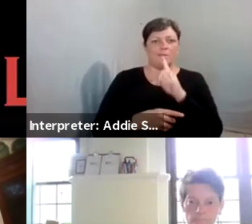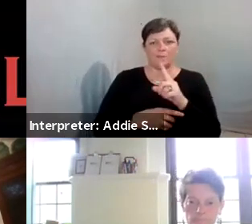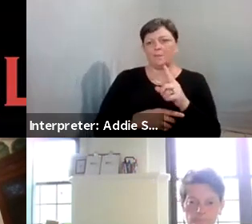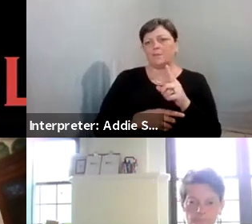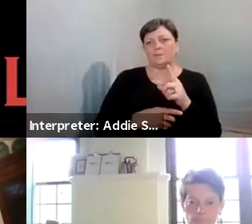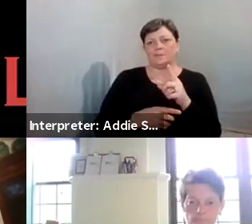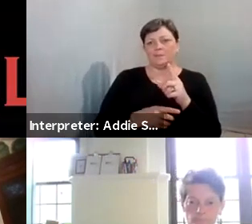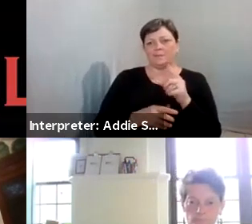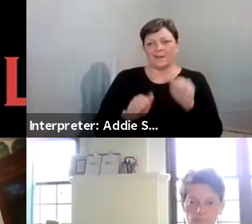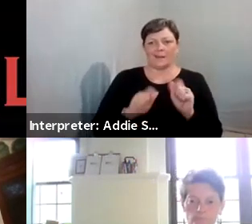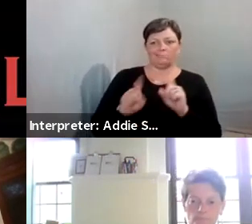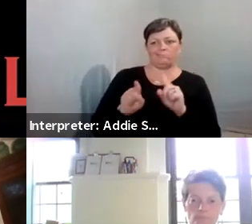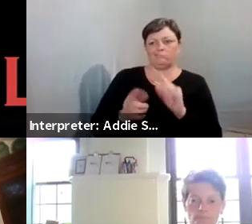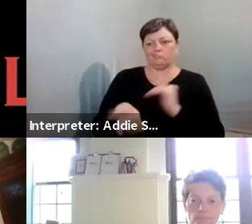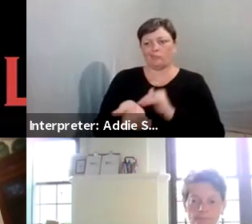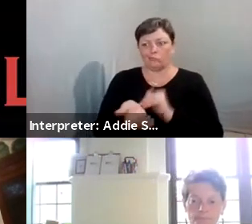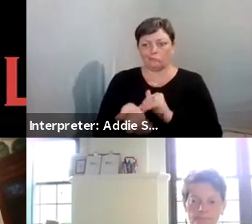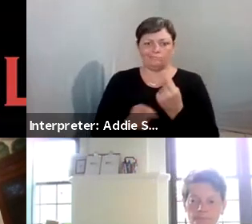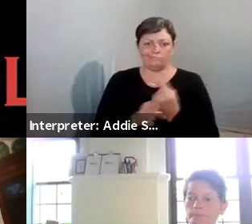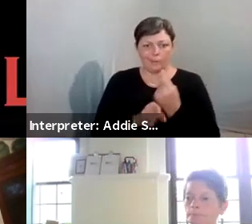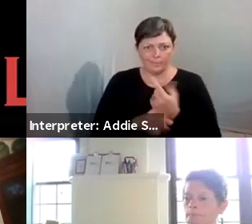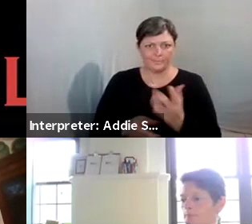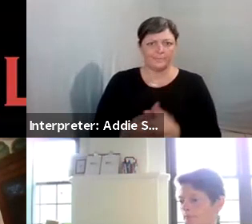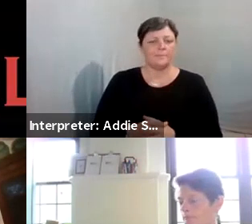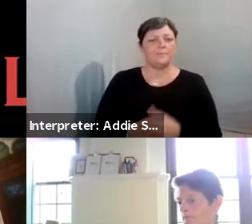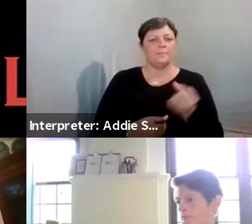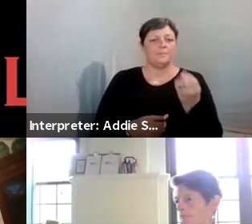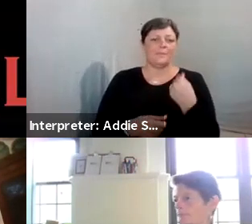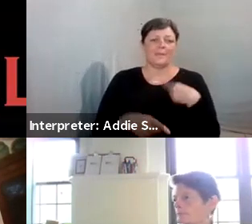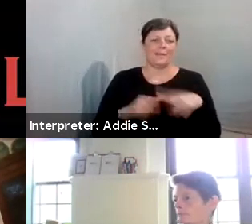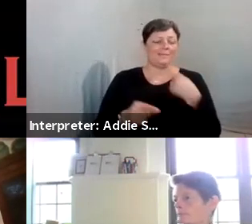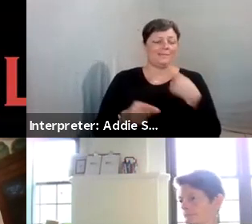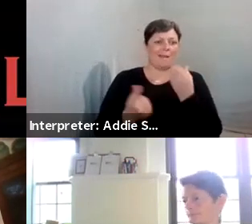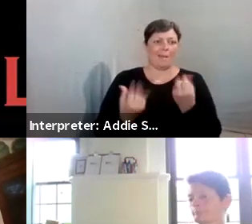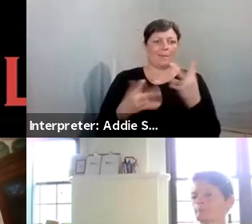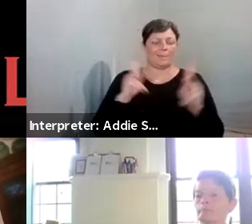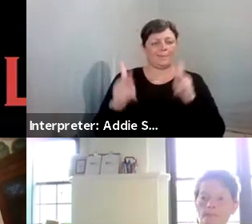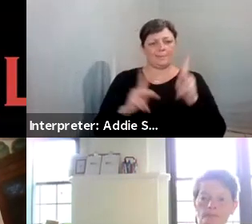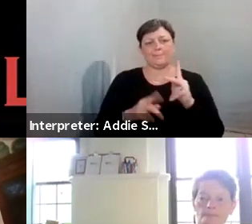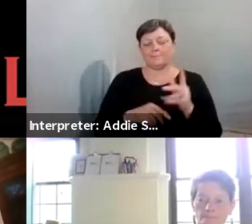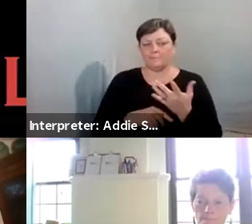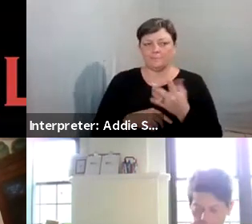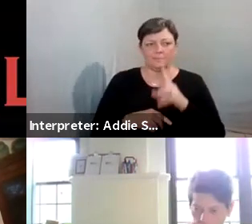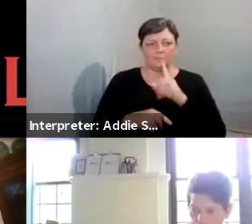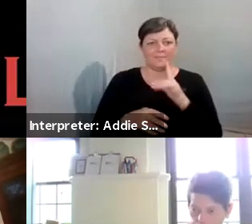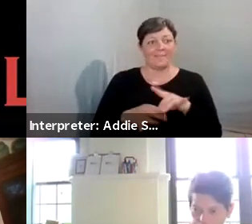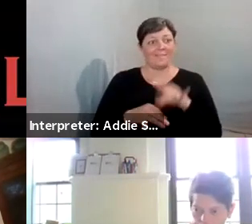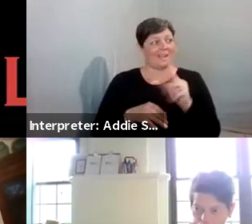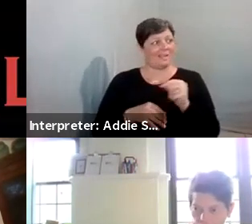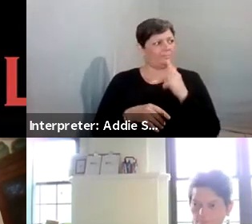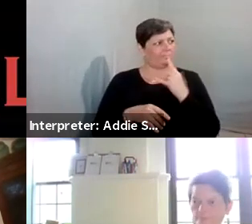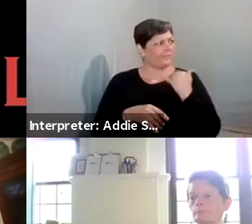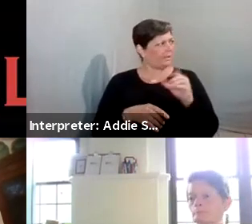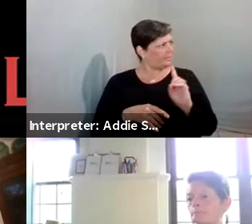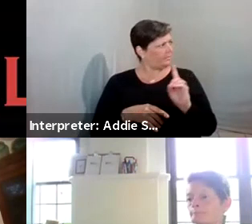to the doctor like they should. I can't tell you how many people have just found out they were diabetics